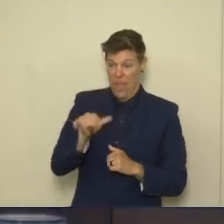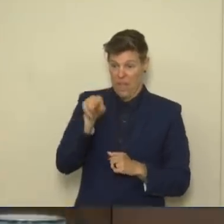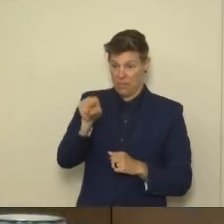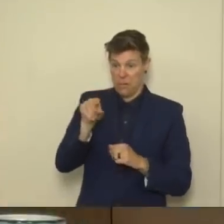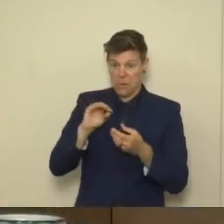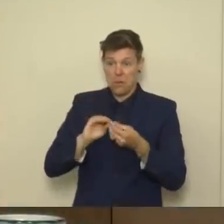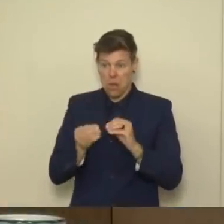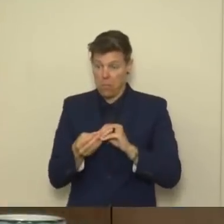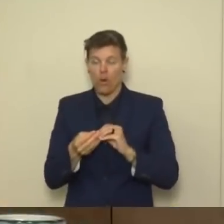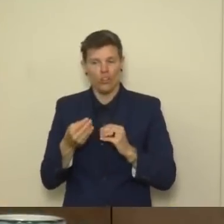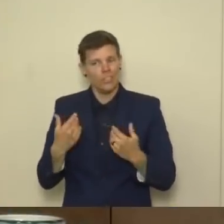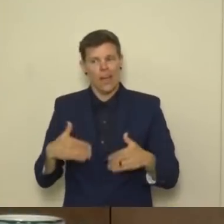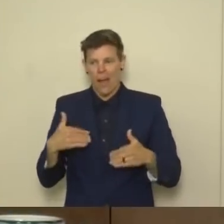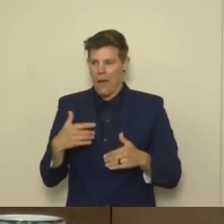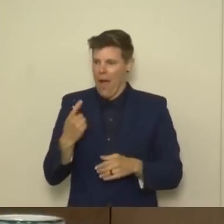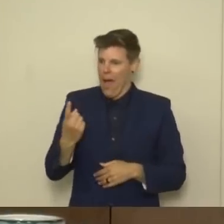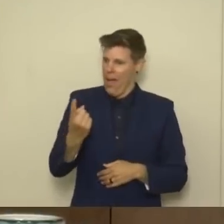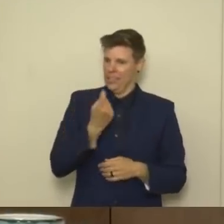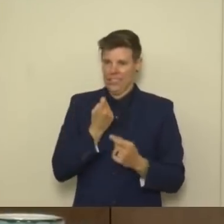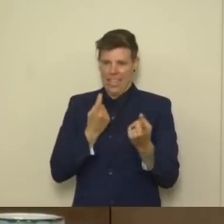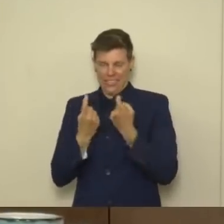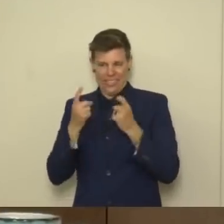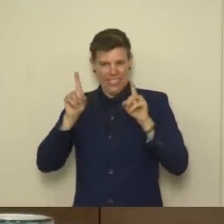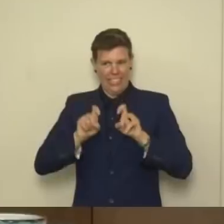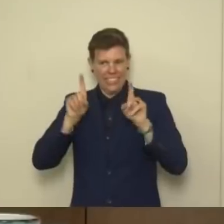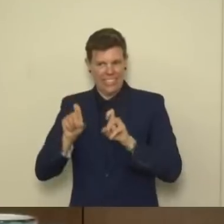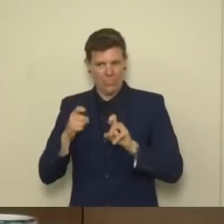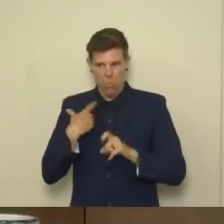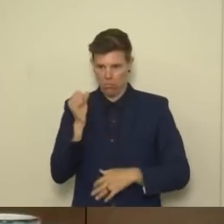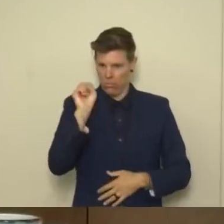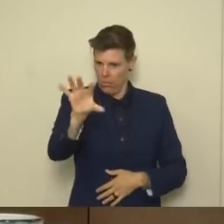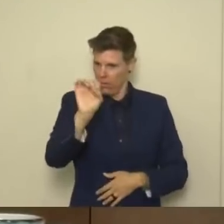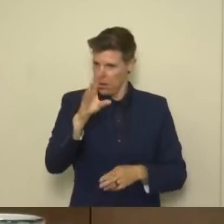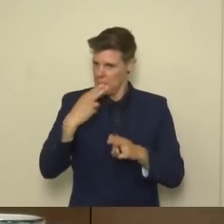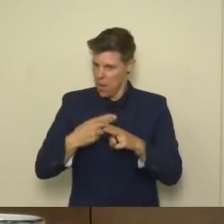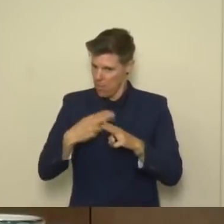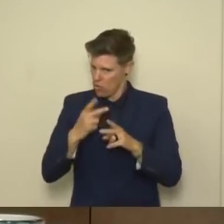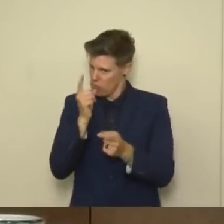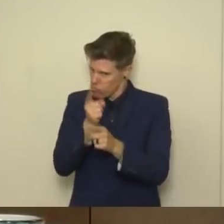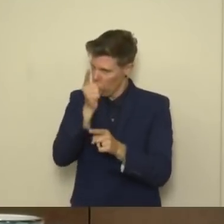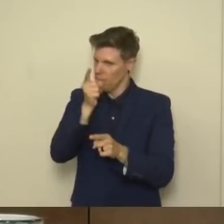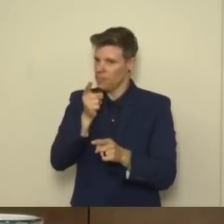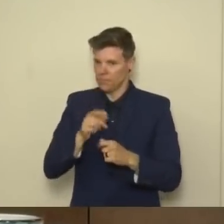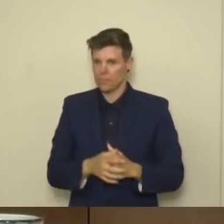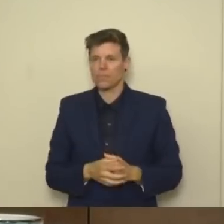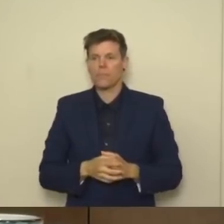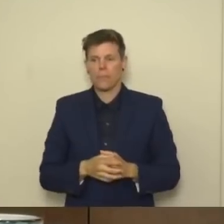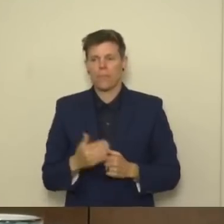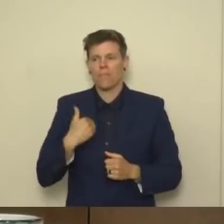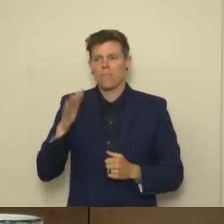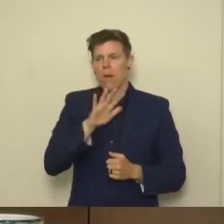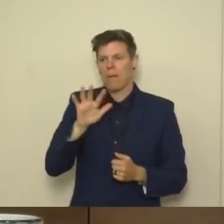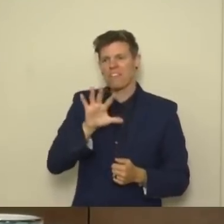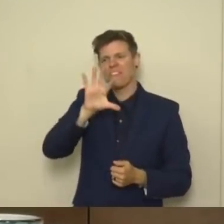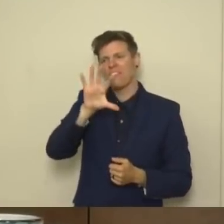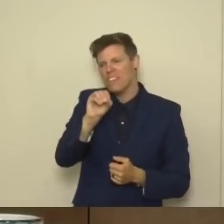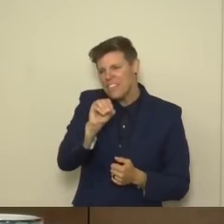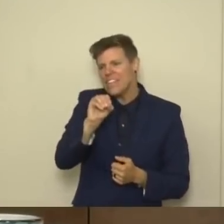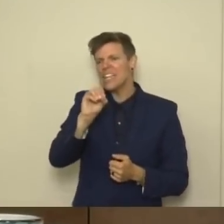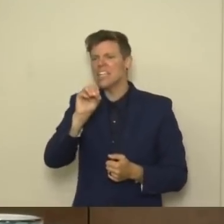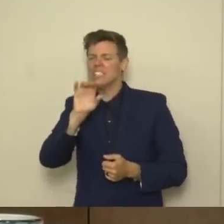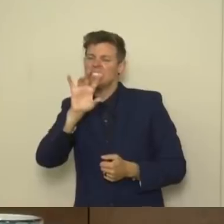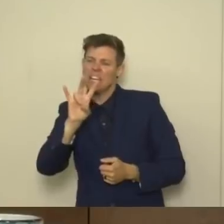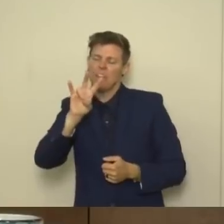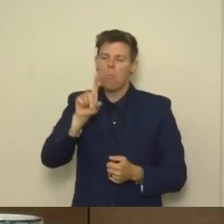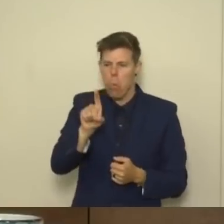about testing. I want to make sure that we get the record straight. We continue to have anywhere between 50 and 71 testing sites